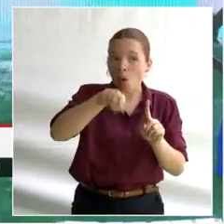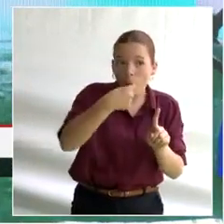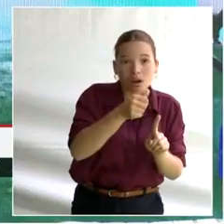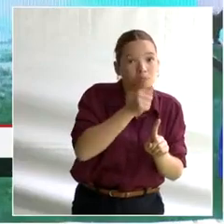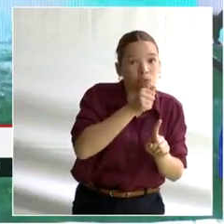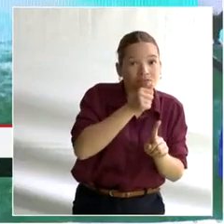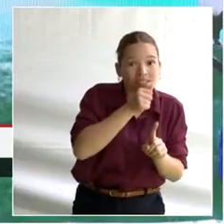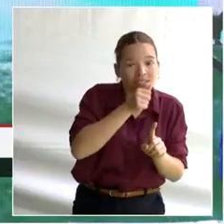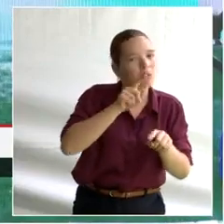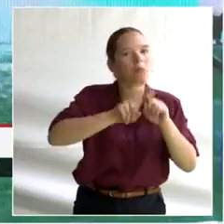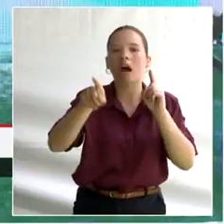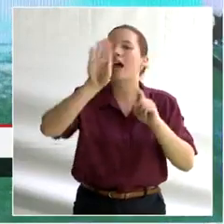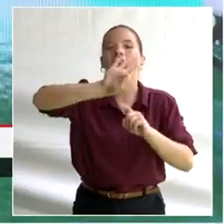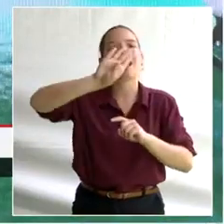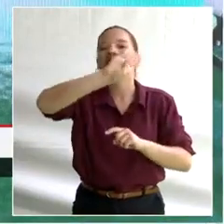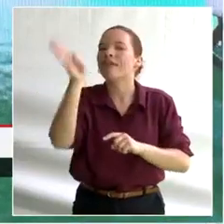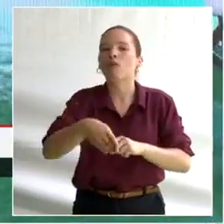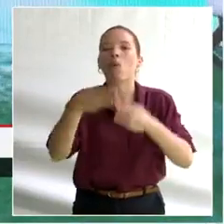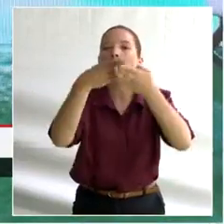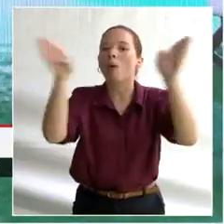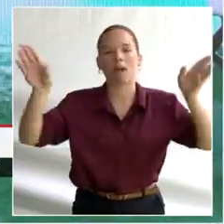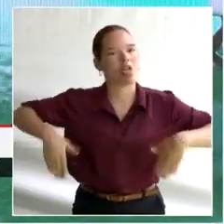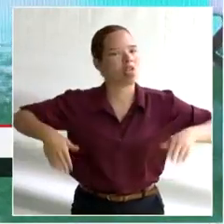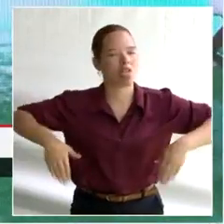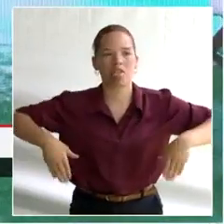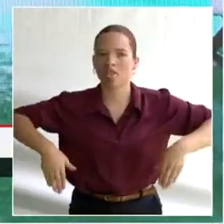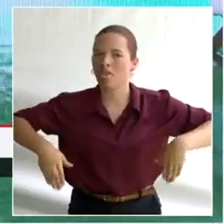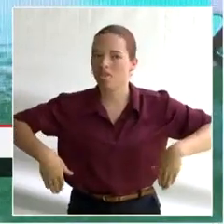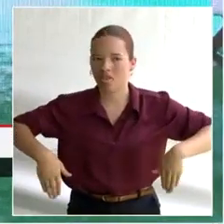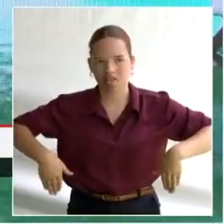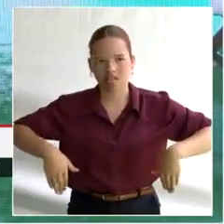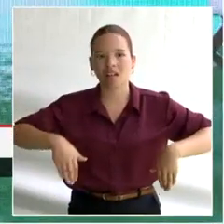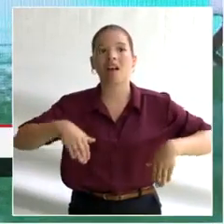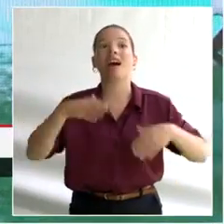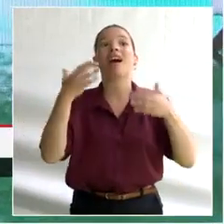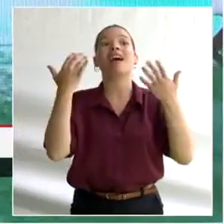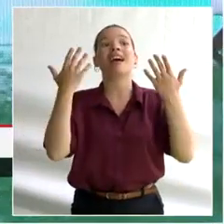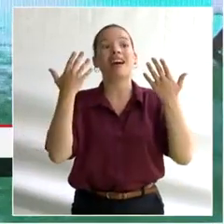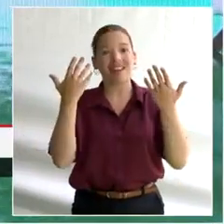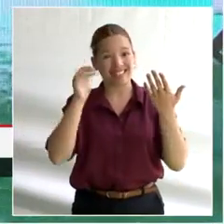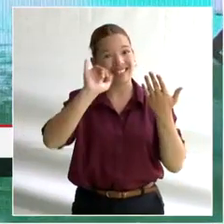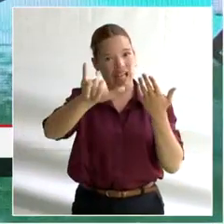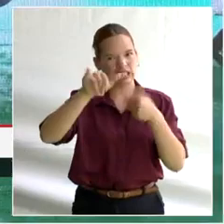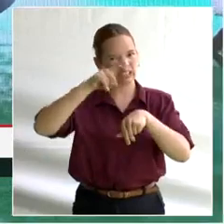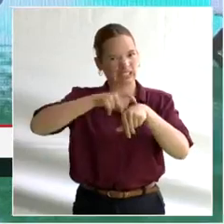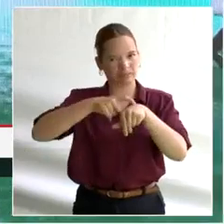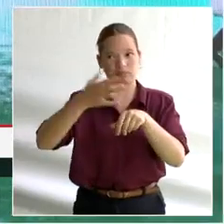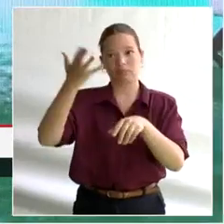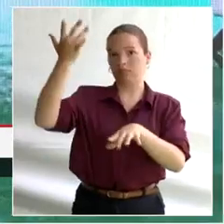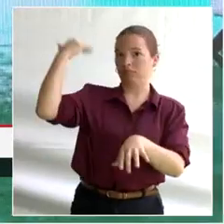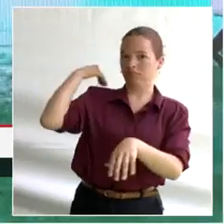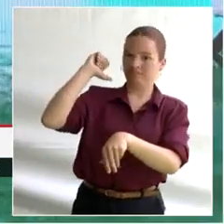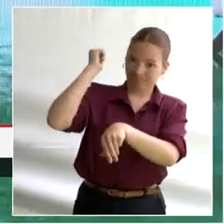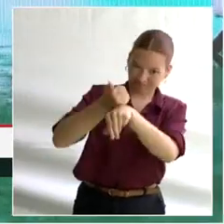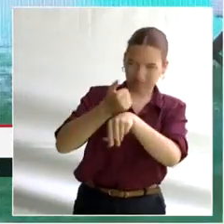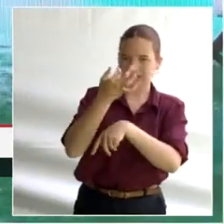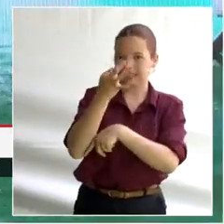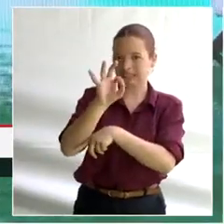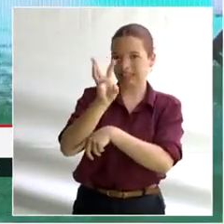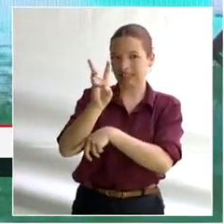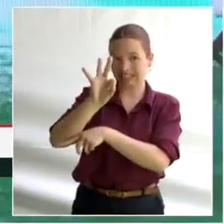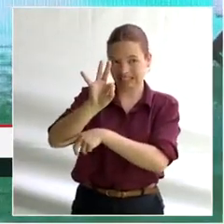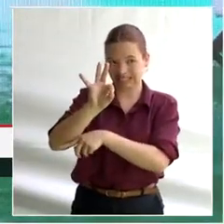right here, and it's never moved. It's been here since 1969. It's the longest tennis event in America in its